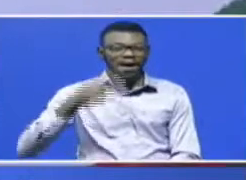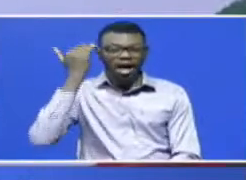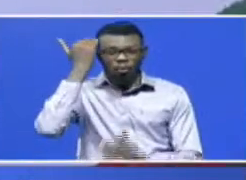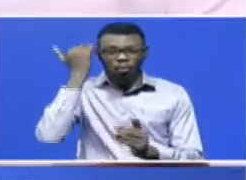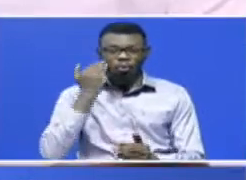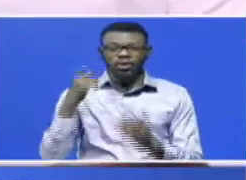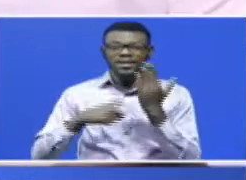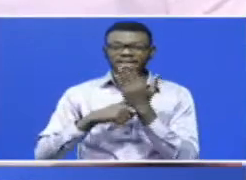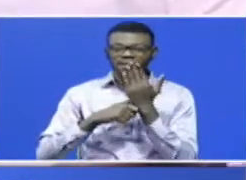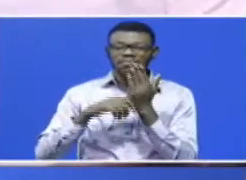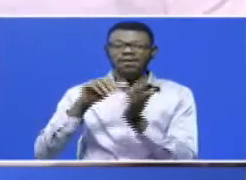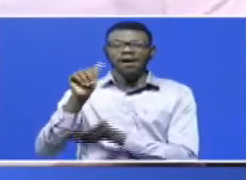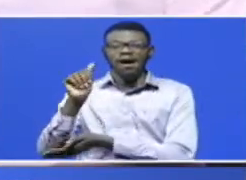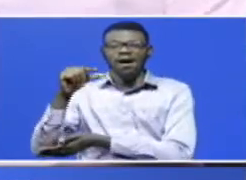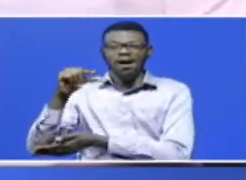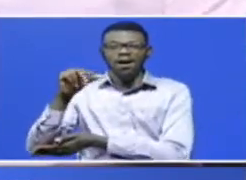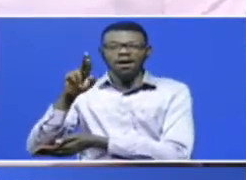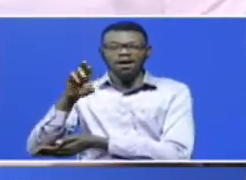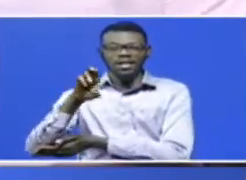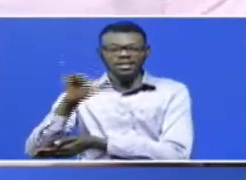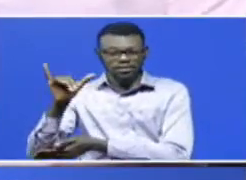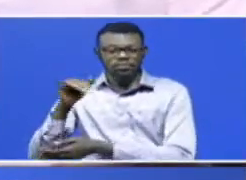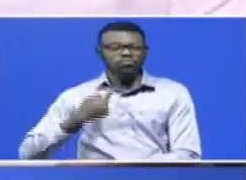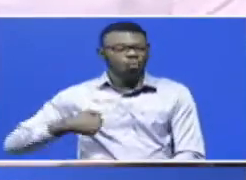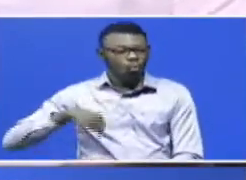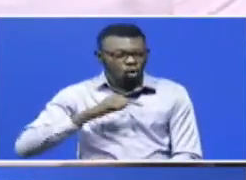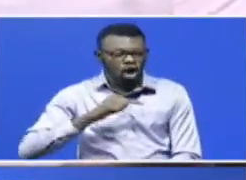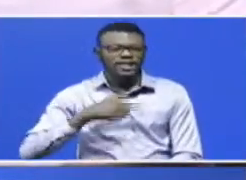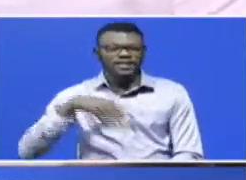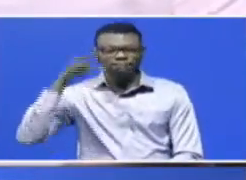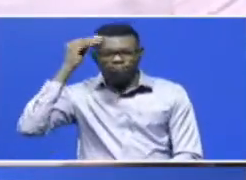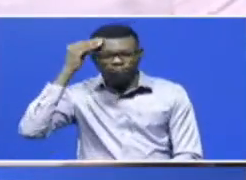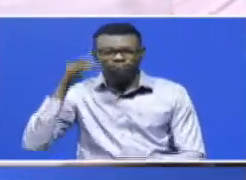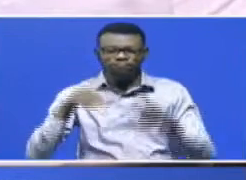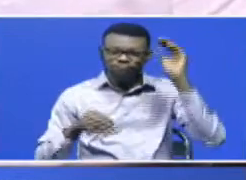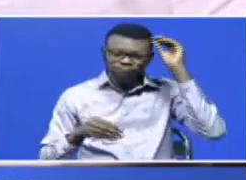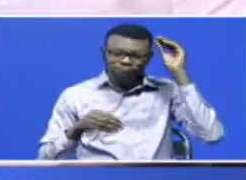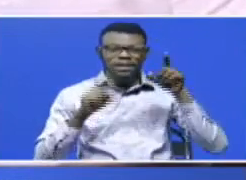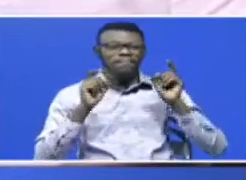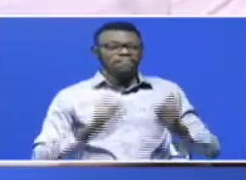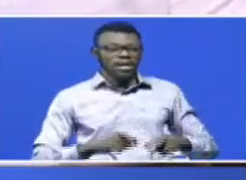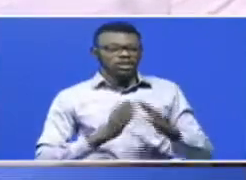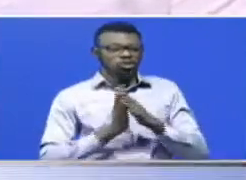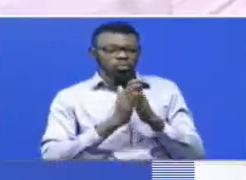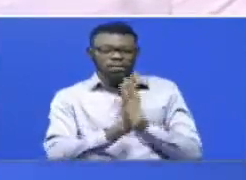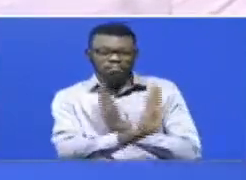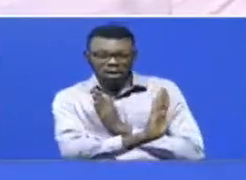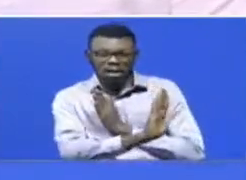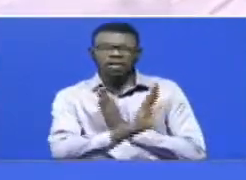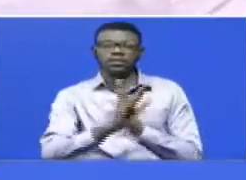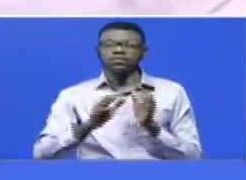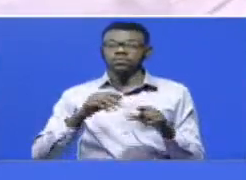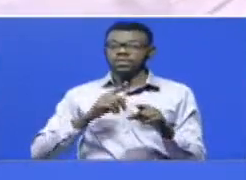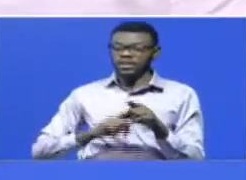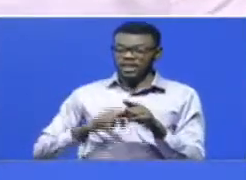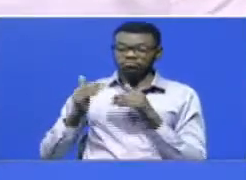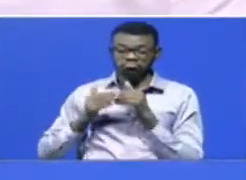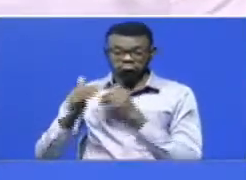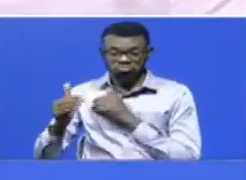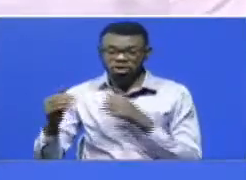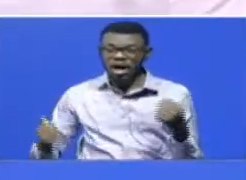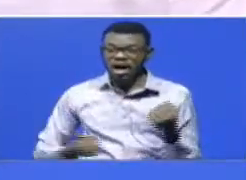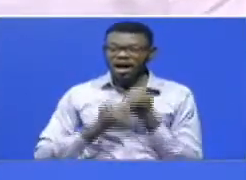Aggrey Muchelule. And may we learn from what we have heard about her, so that when our time comes,